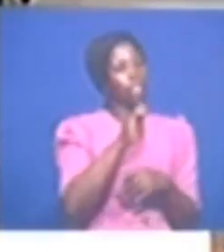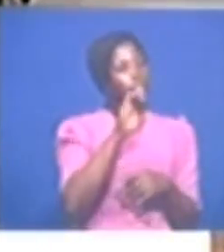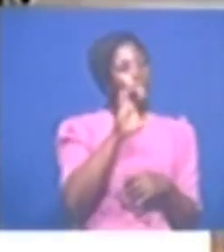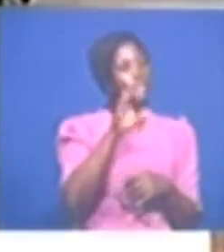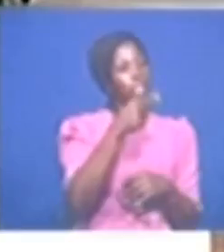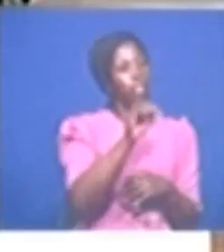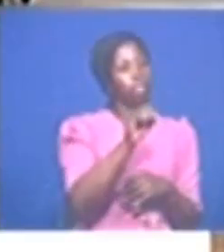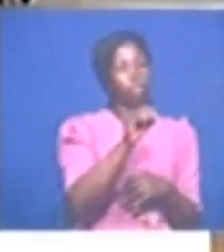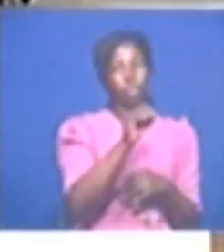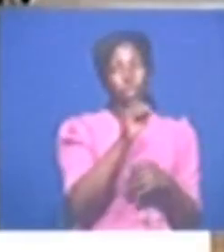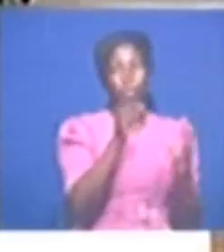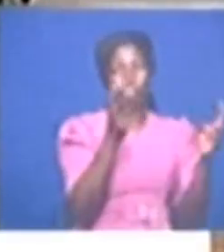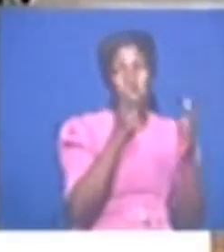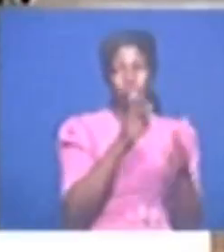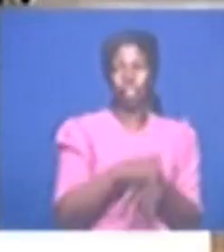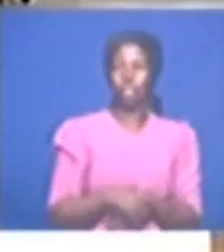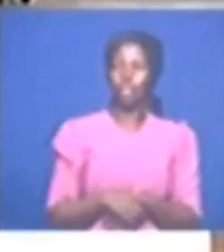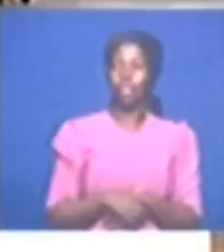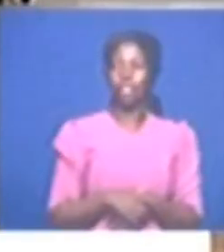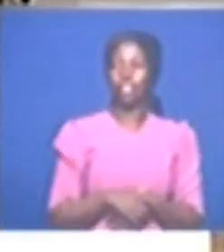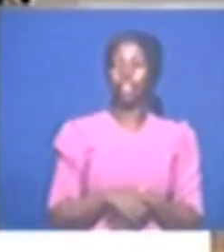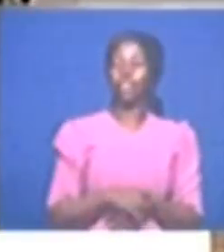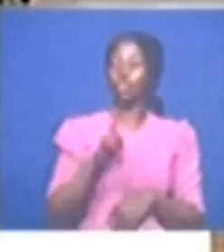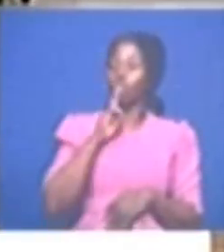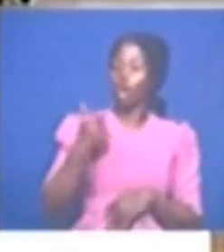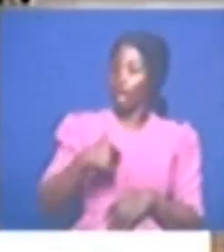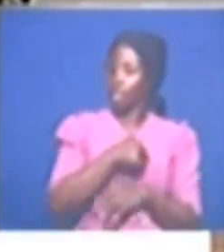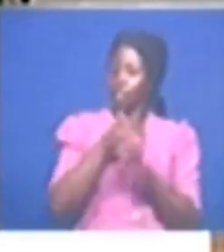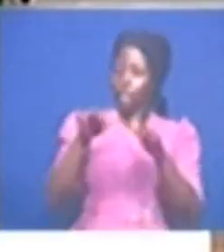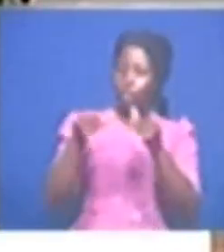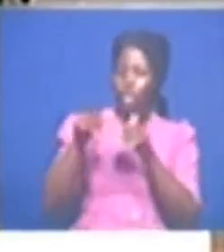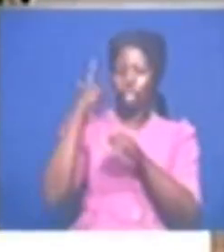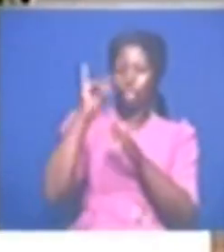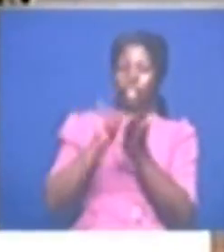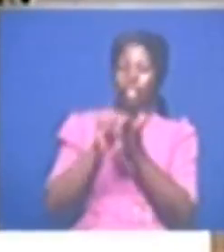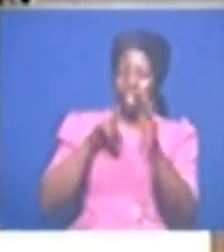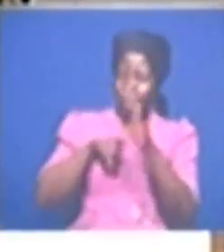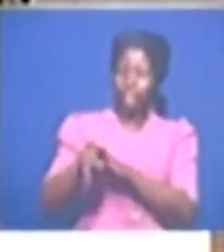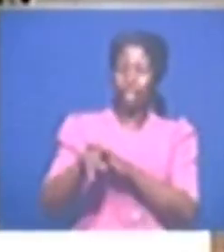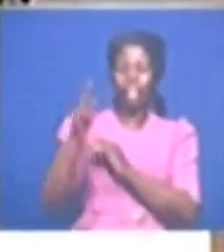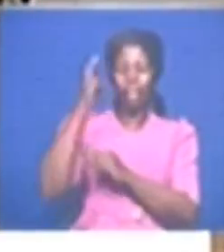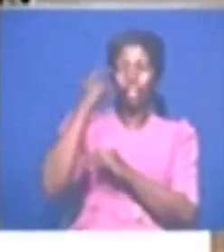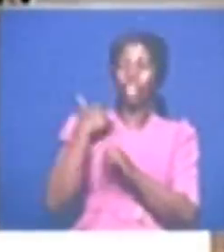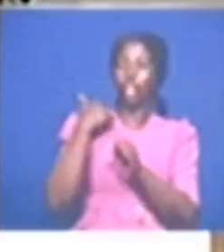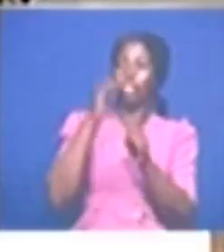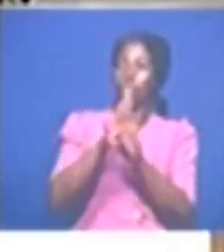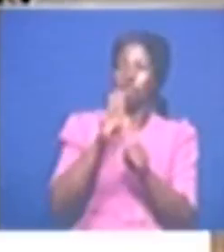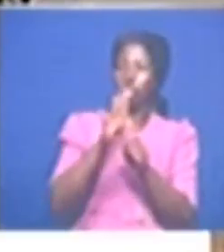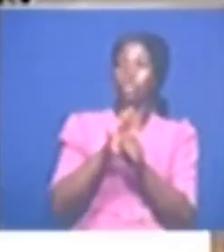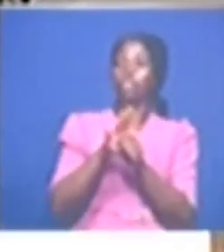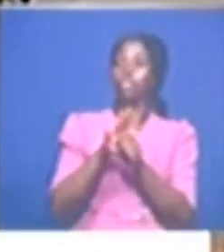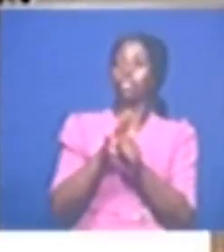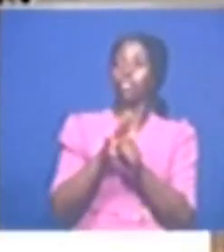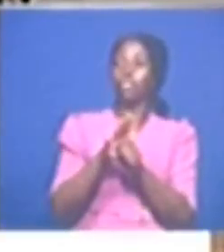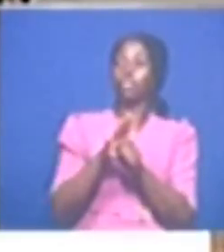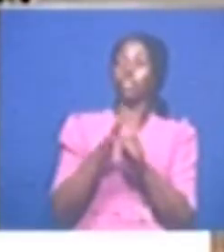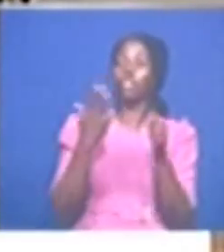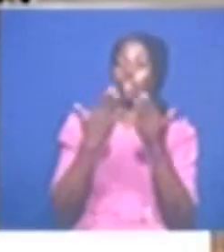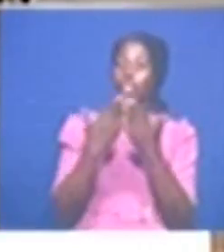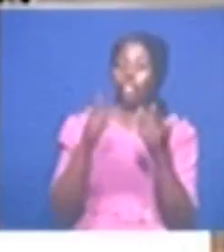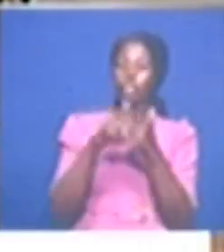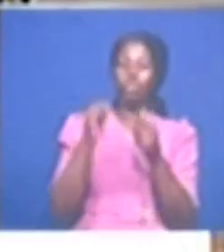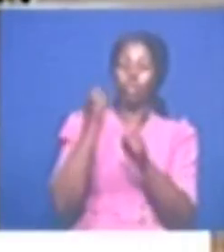actually is a good candidate. So we are waiting for that entry, and I think there is a lot of lucrative incentives to do that